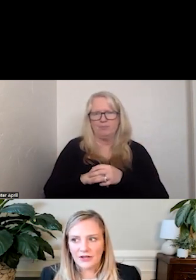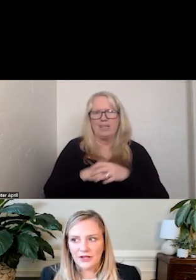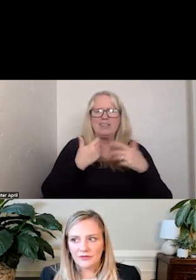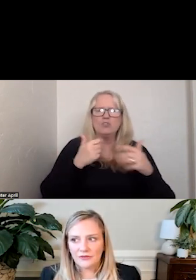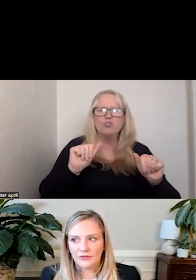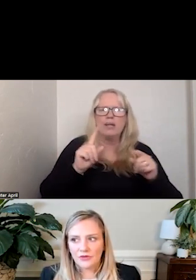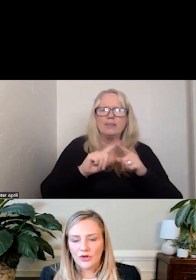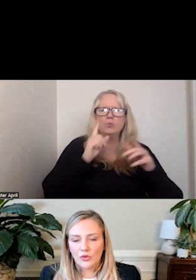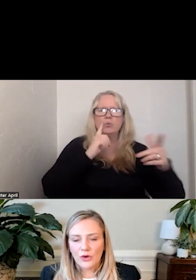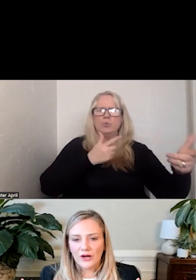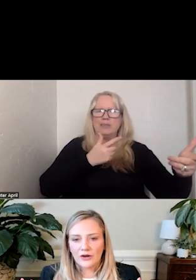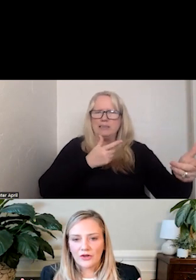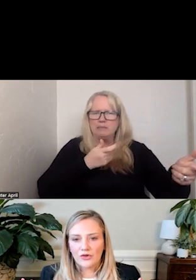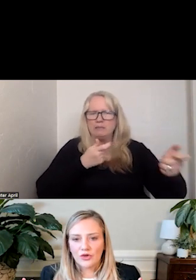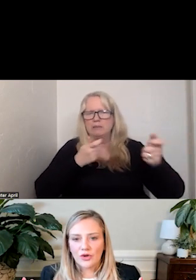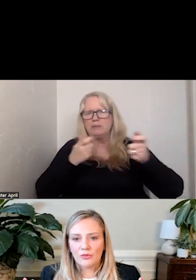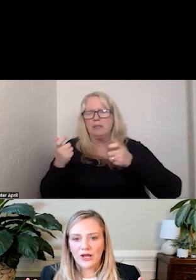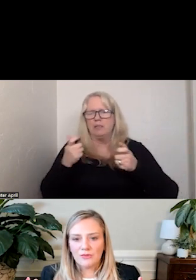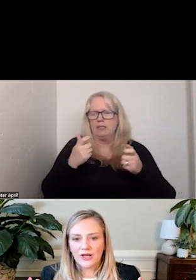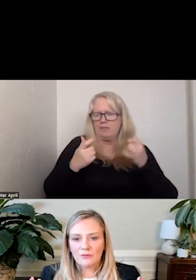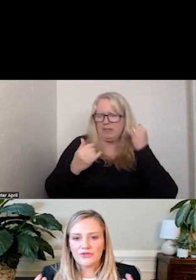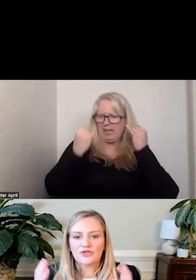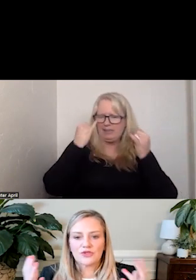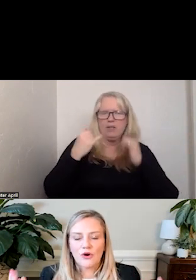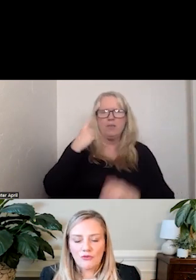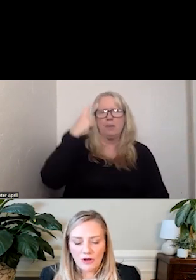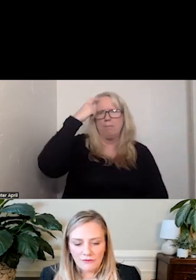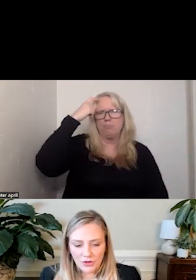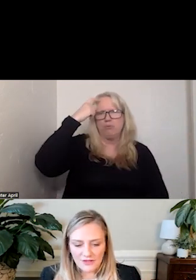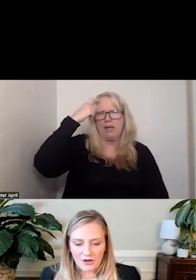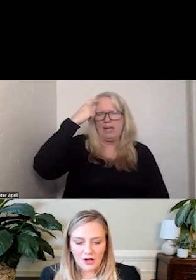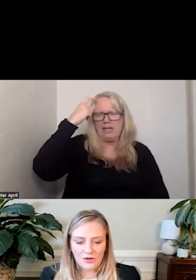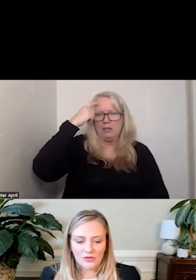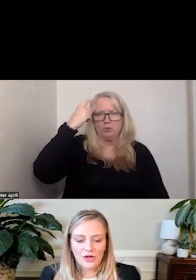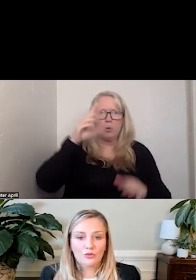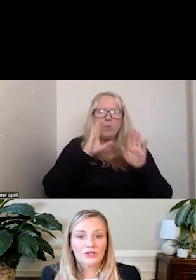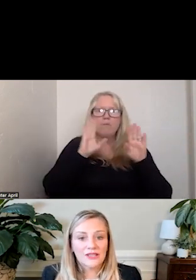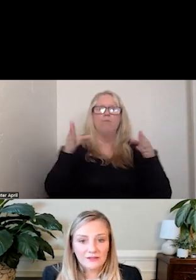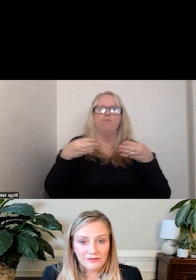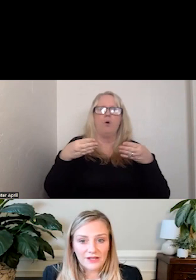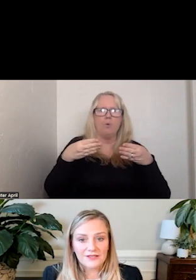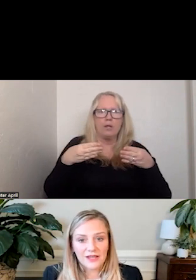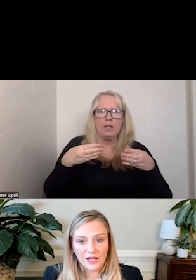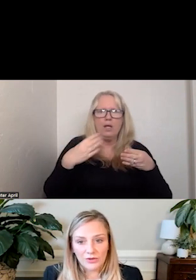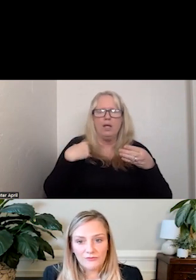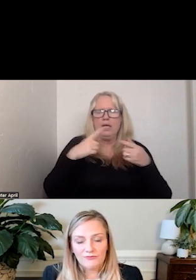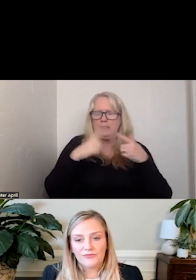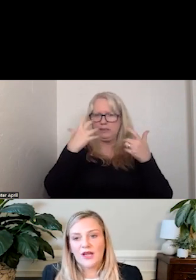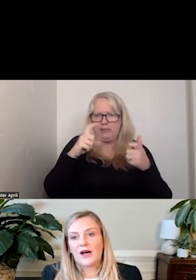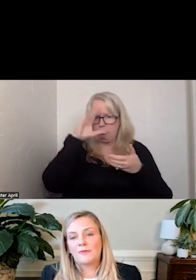that they're in, where the brain becomes so focused on relief,